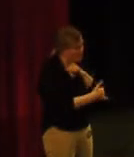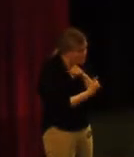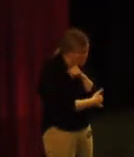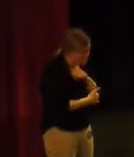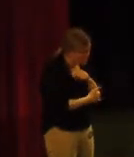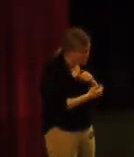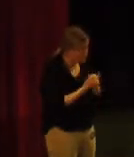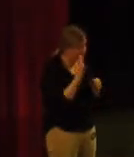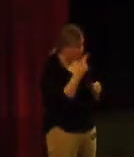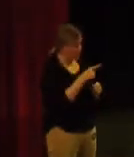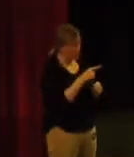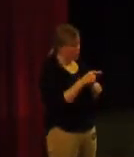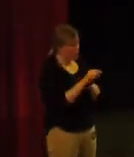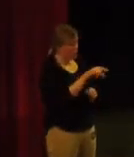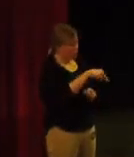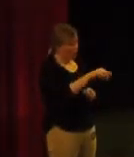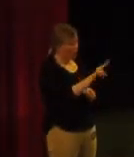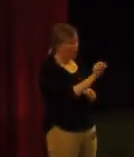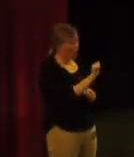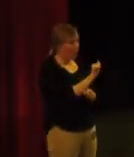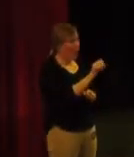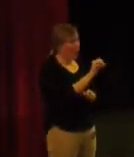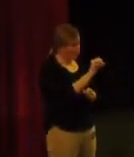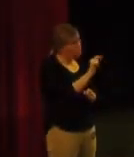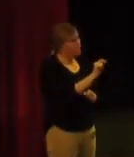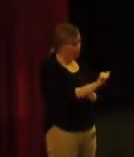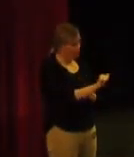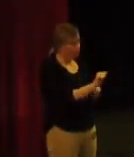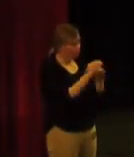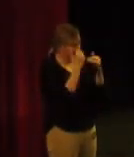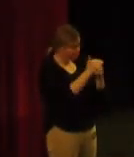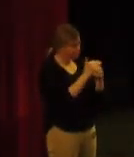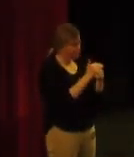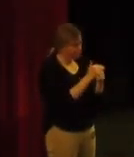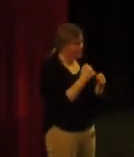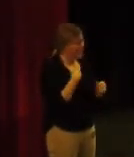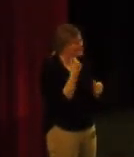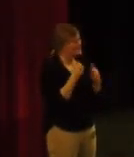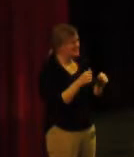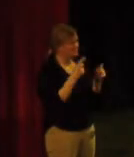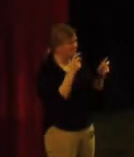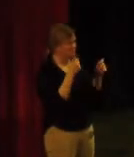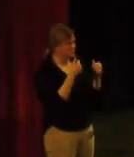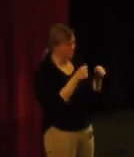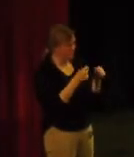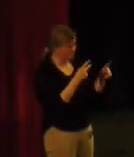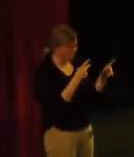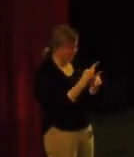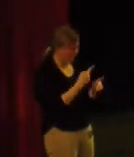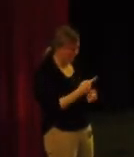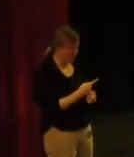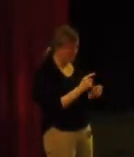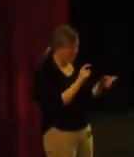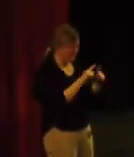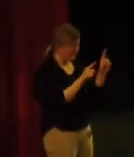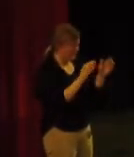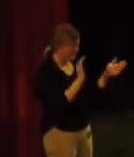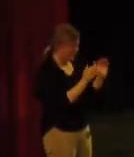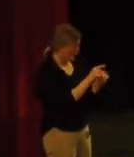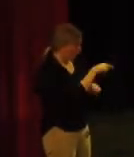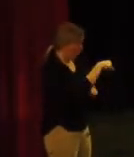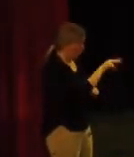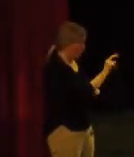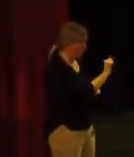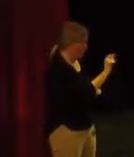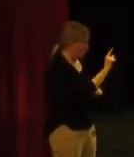in the quota system. So the quota sort of went out, although a cap came in. I'm still trying to figure out the difference between quota and a cap. But basically,